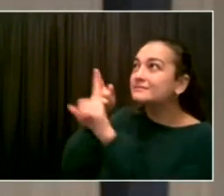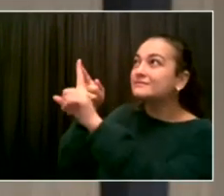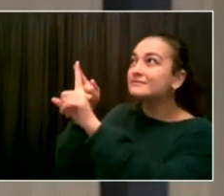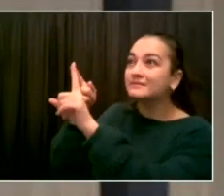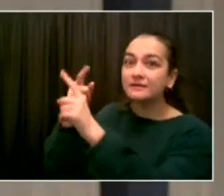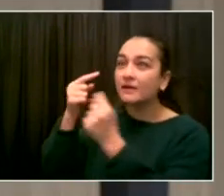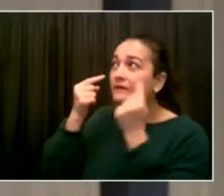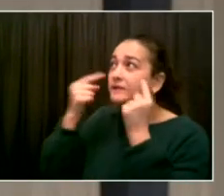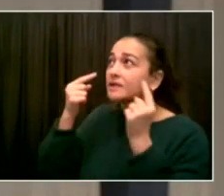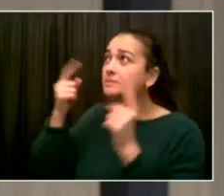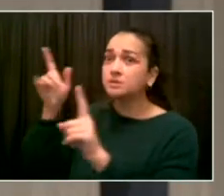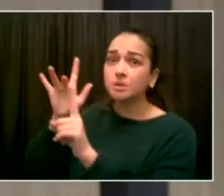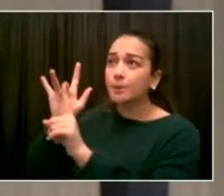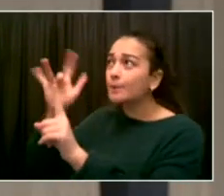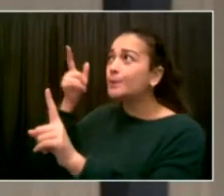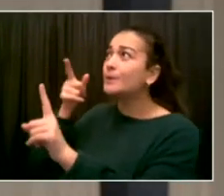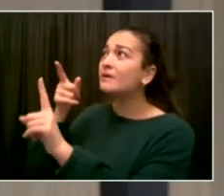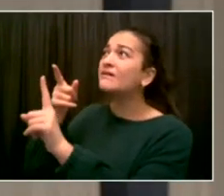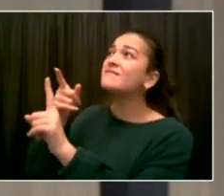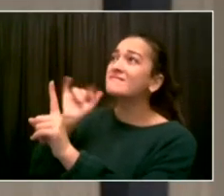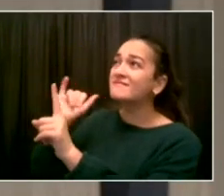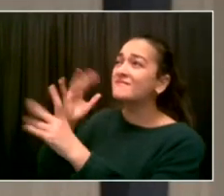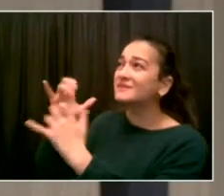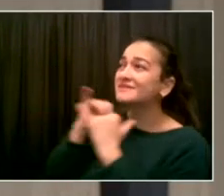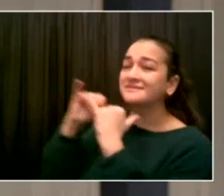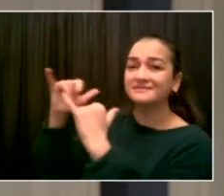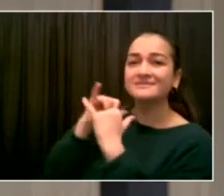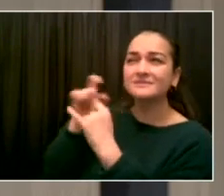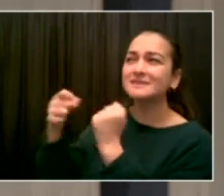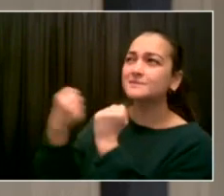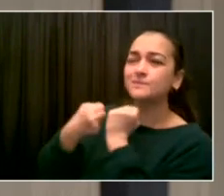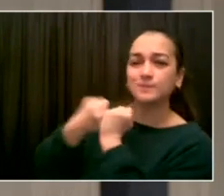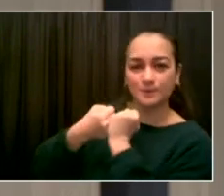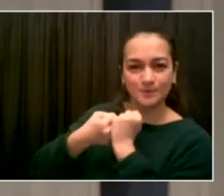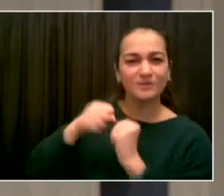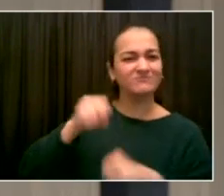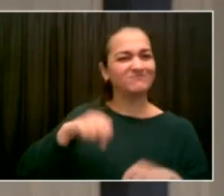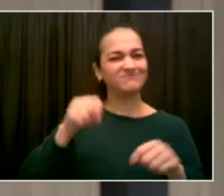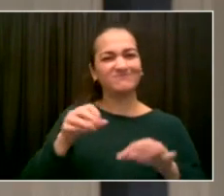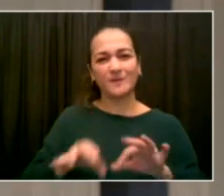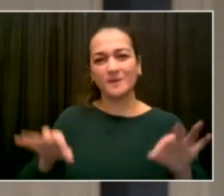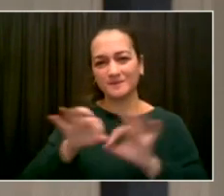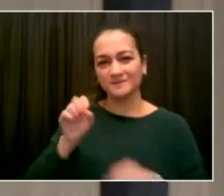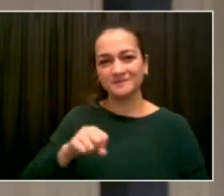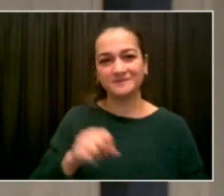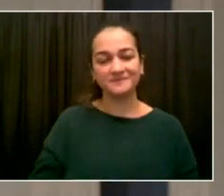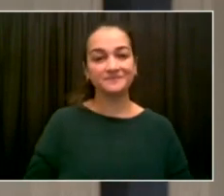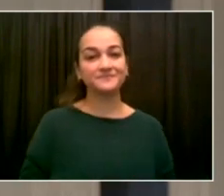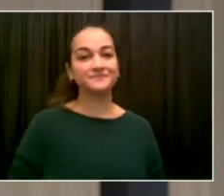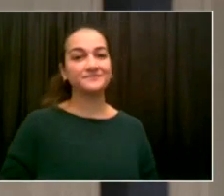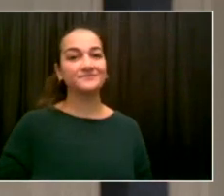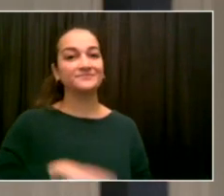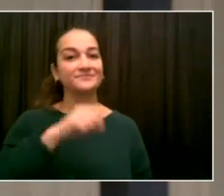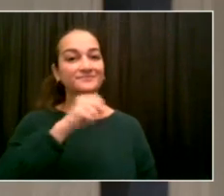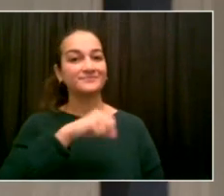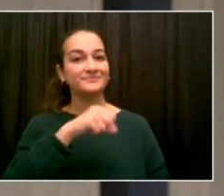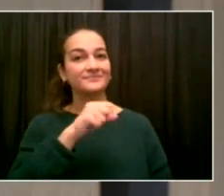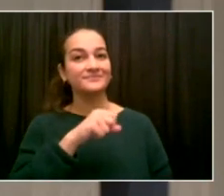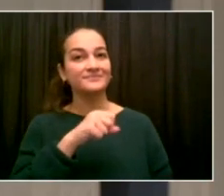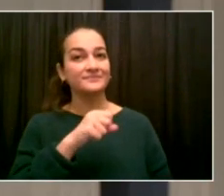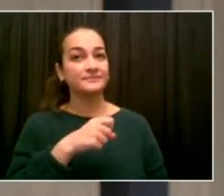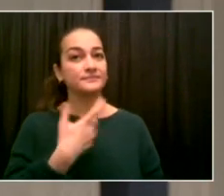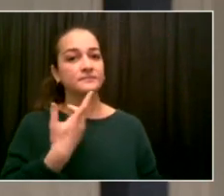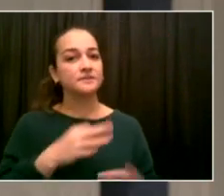we can first start with just having strong role models, having people in the community, having strong activities. There are